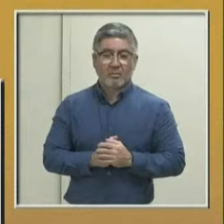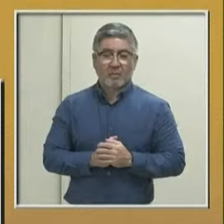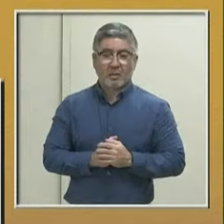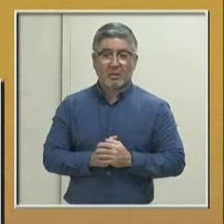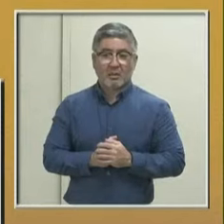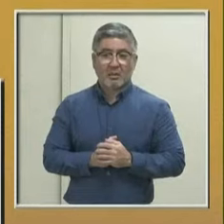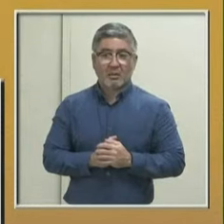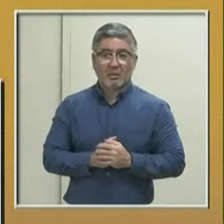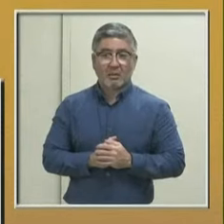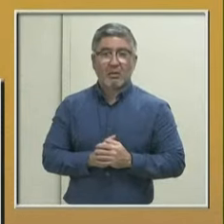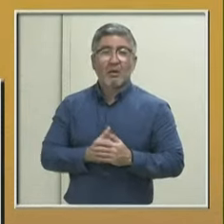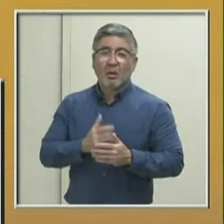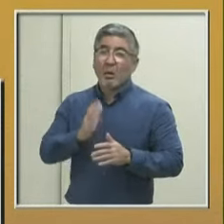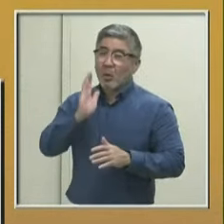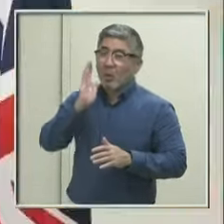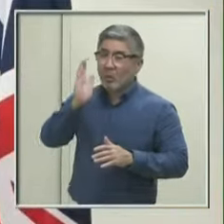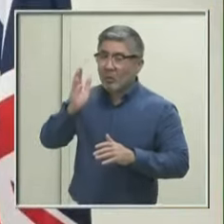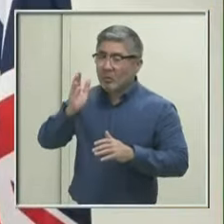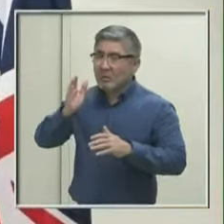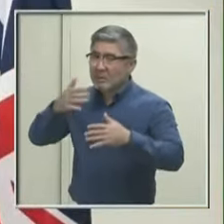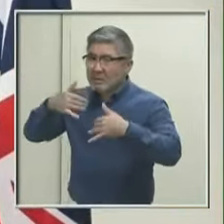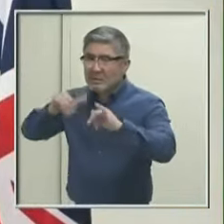some of those things will be analyzed later.